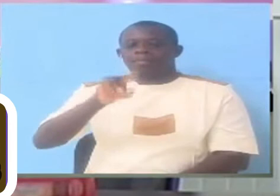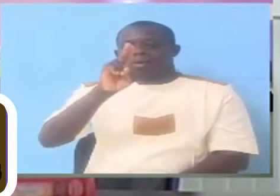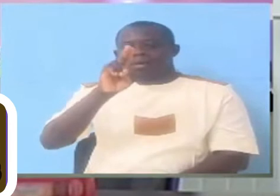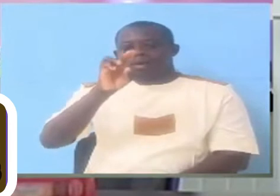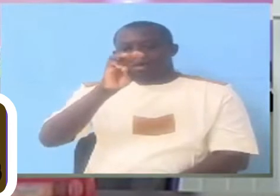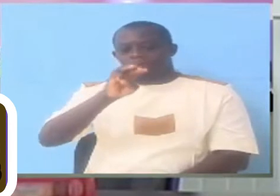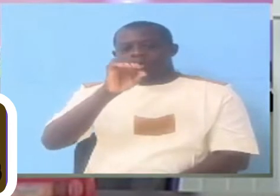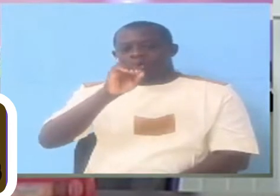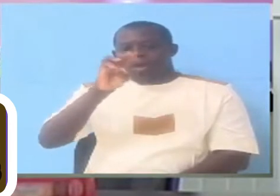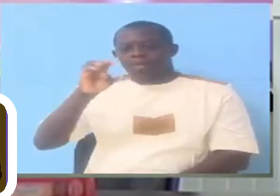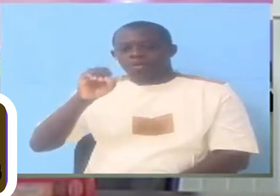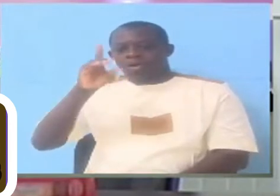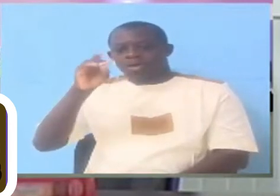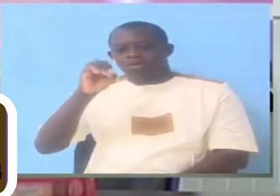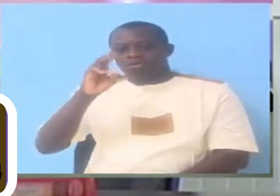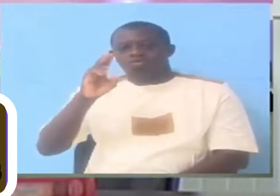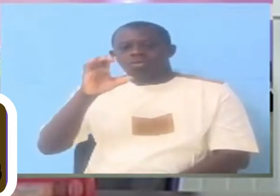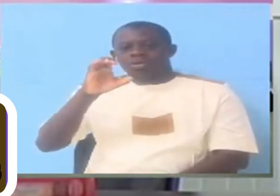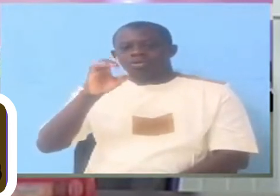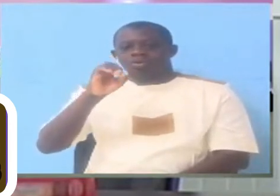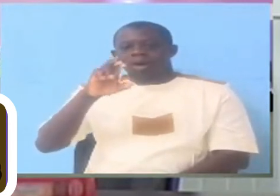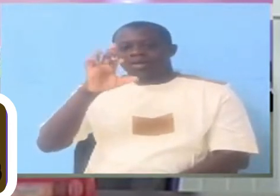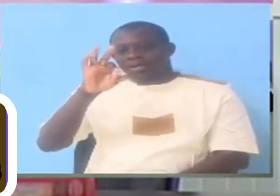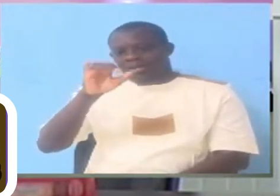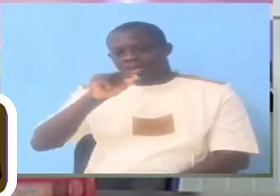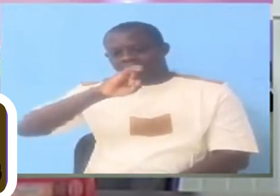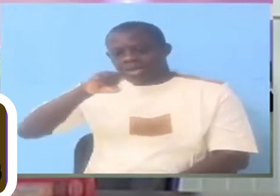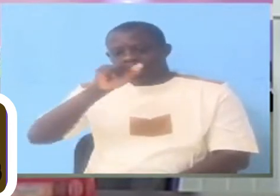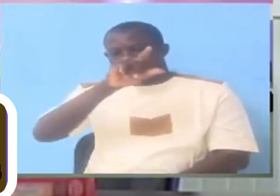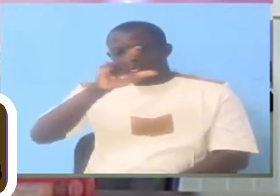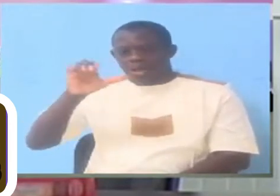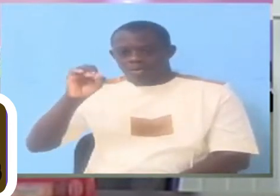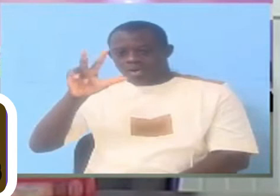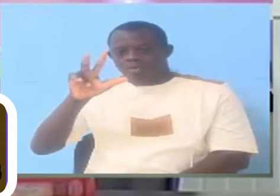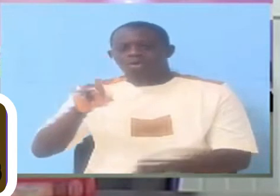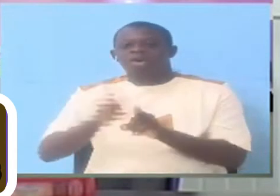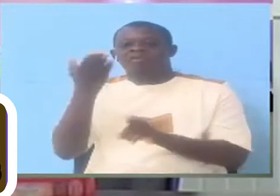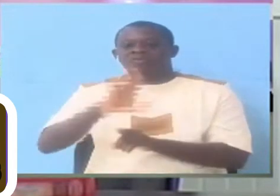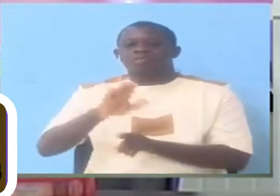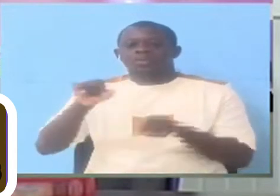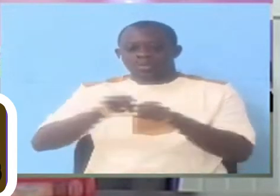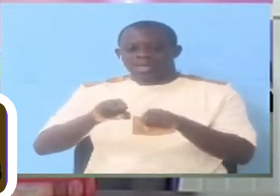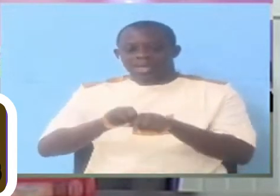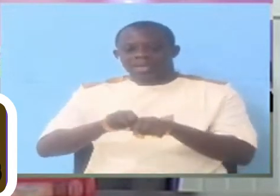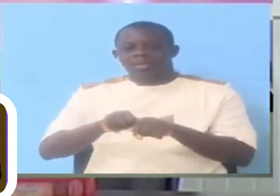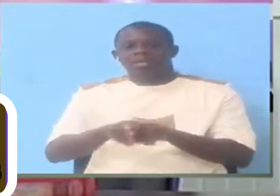Momodou Korka Diallo, Senegalese. Waku J.K.